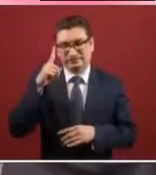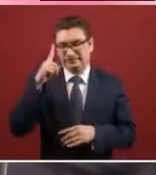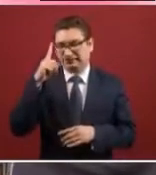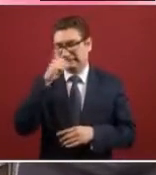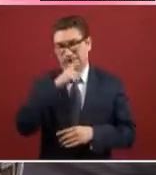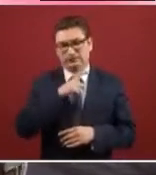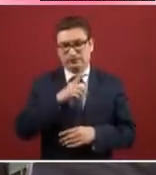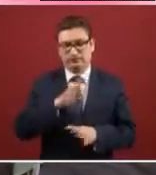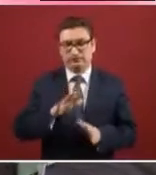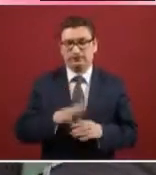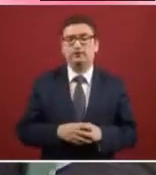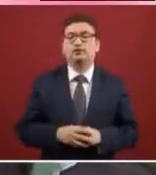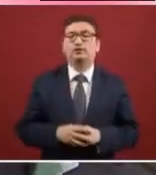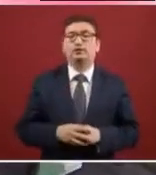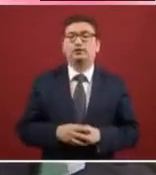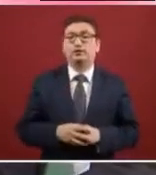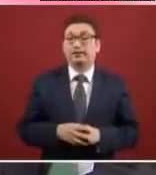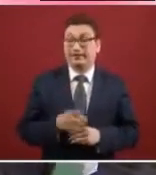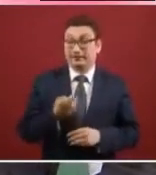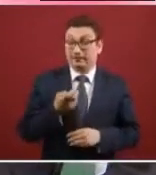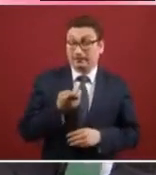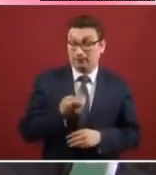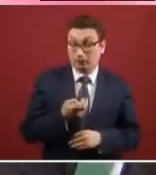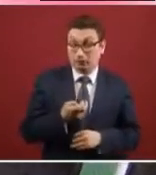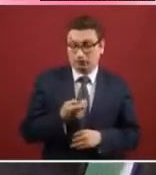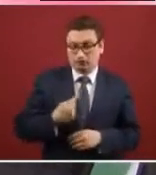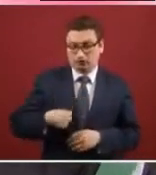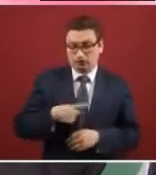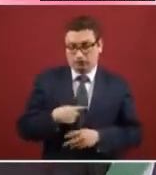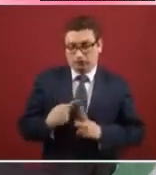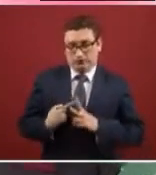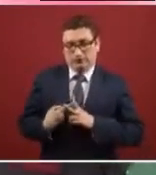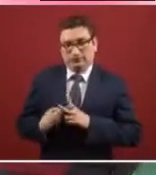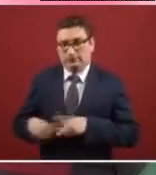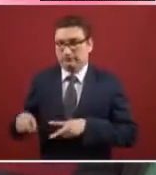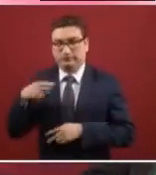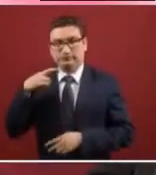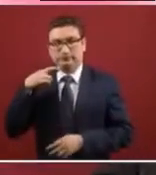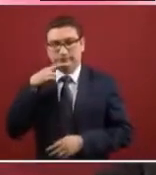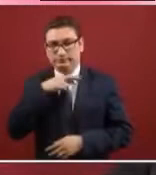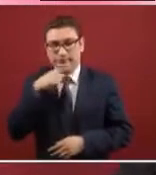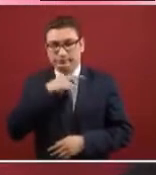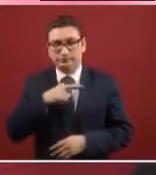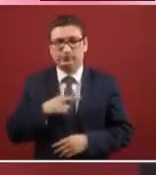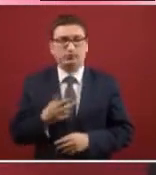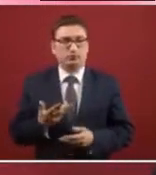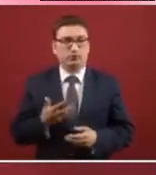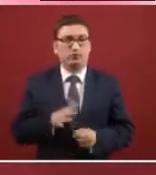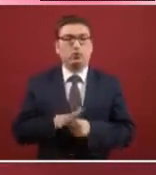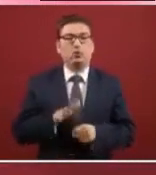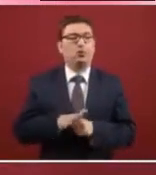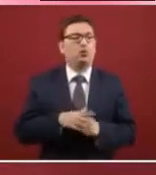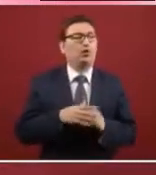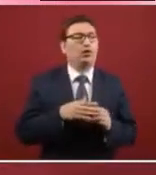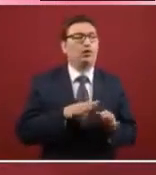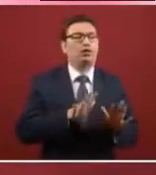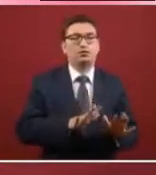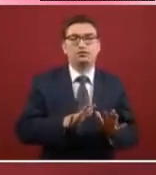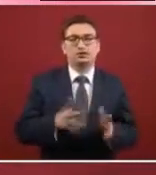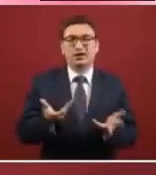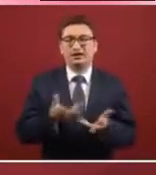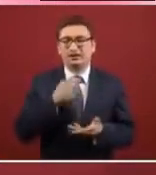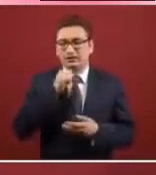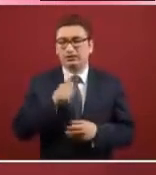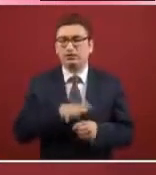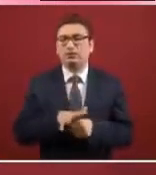very difficult. Llegó también and this also caused us to initiate immediately lo que estaba parado, what was stopped. Es